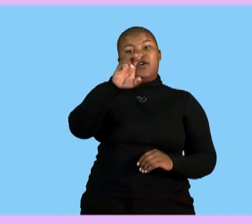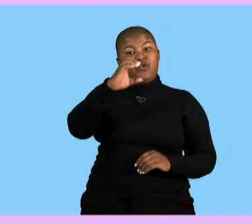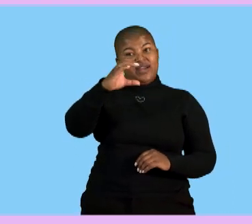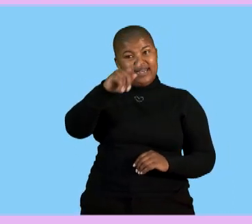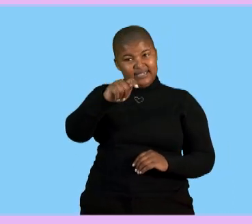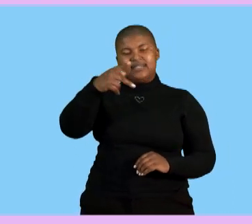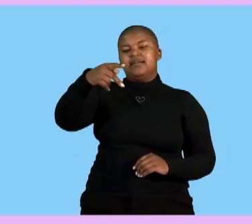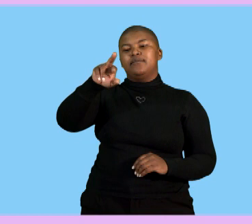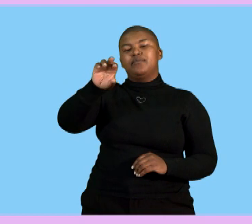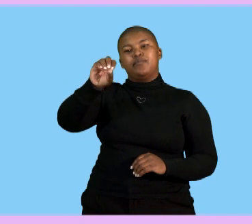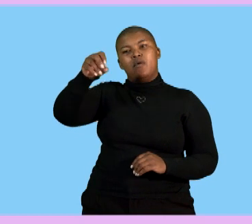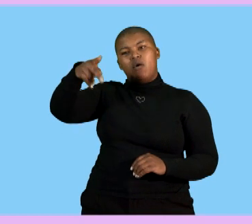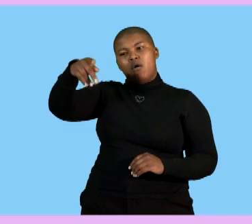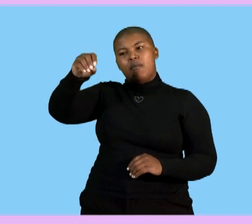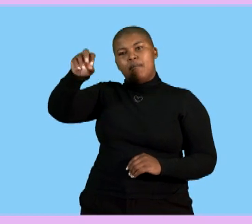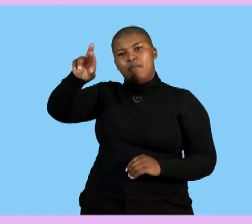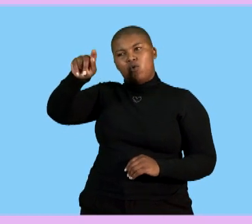direct